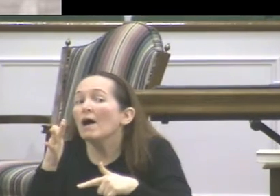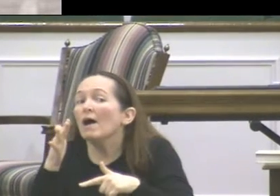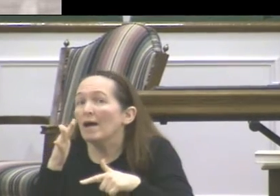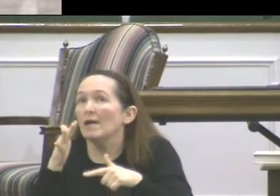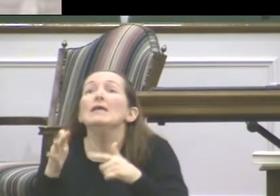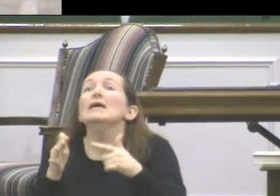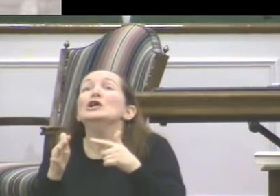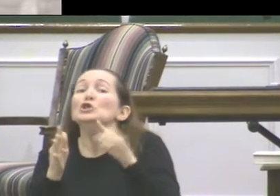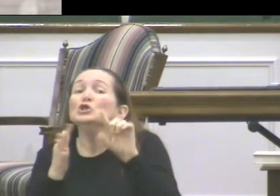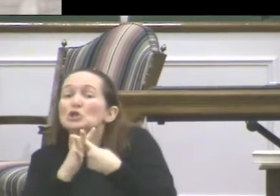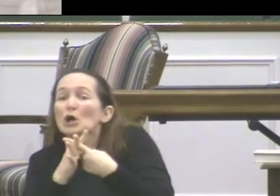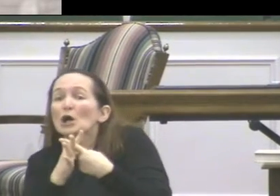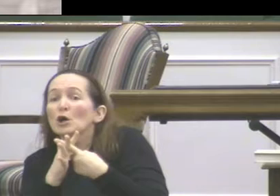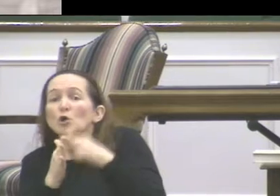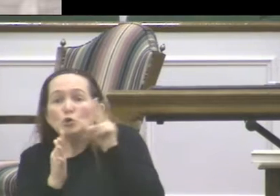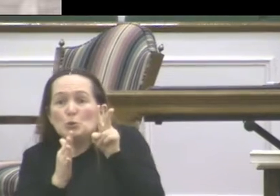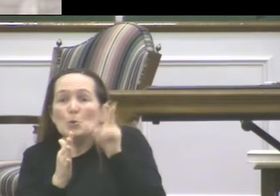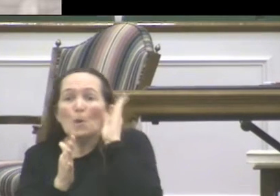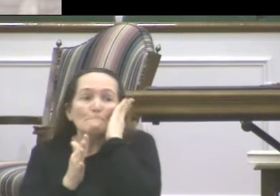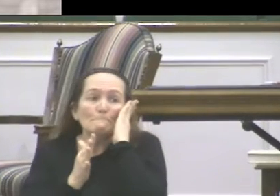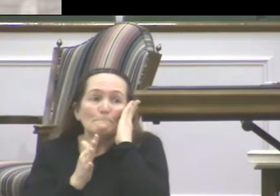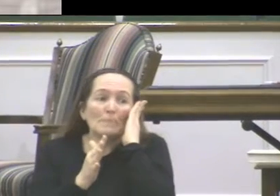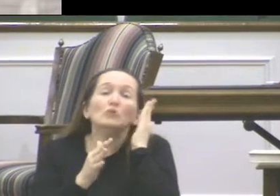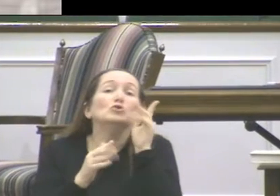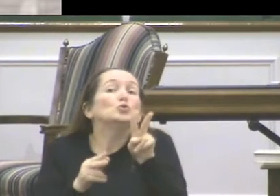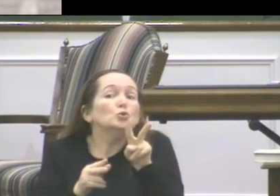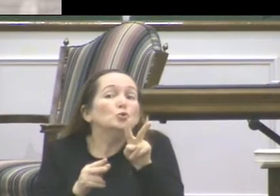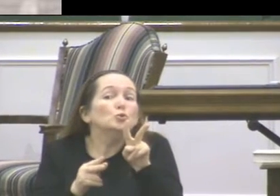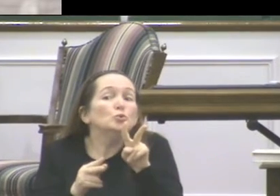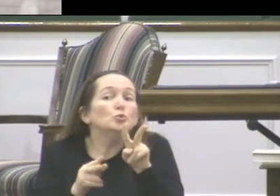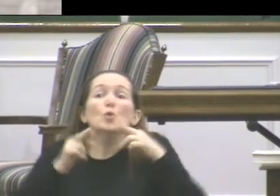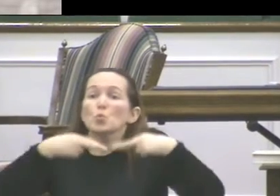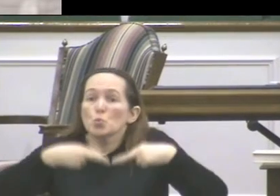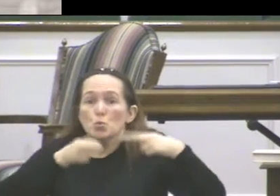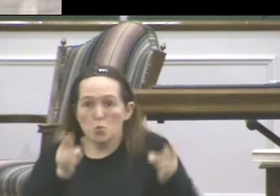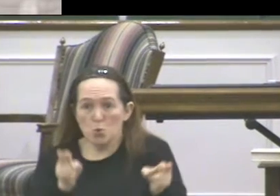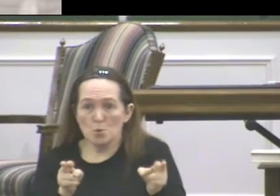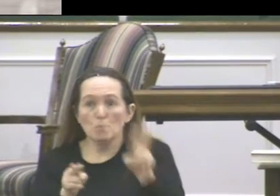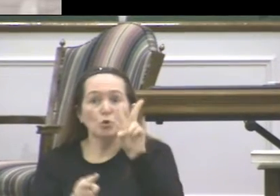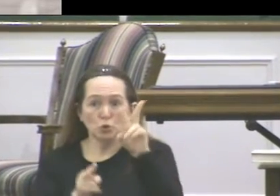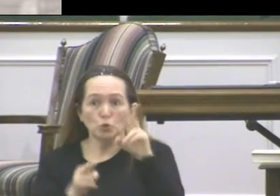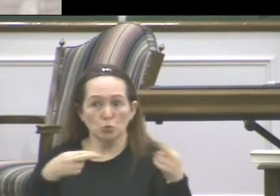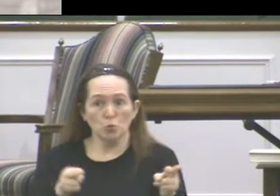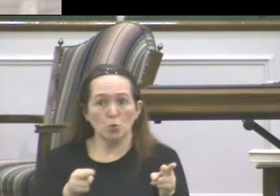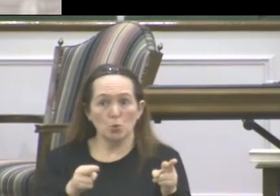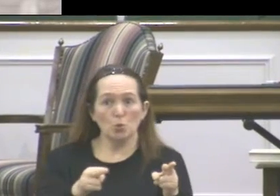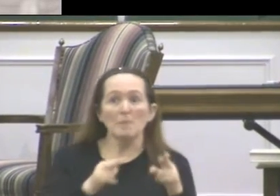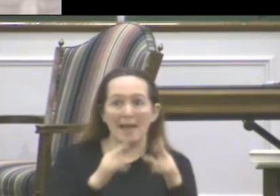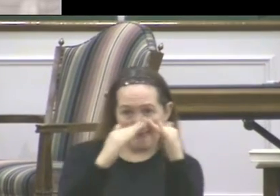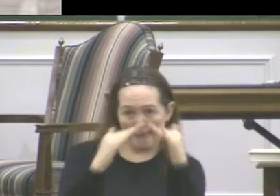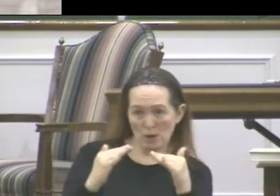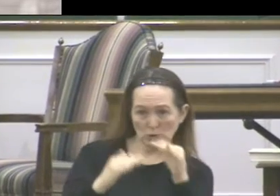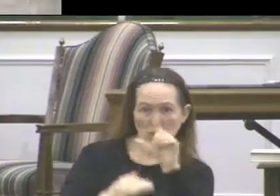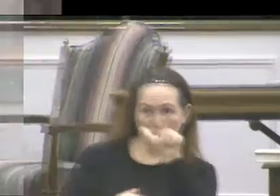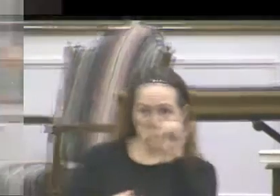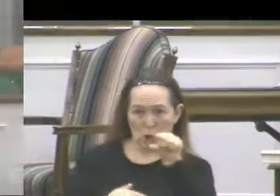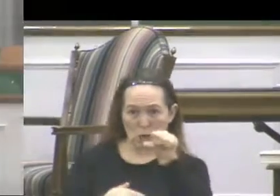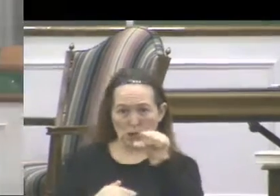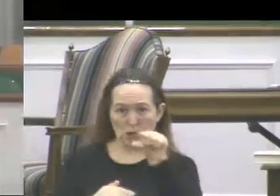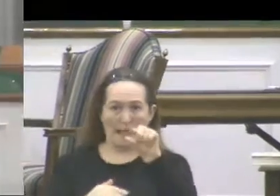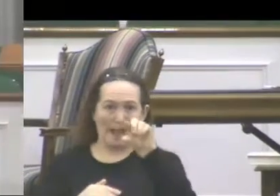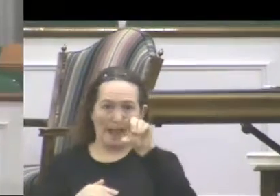a, it started out as a little two-bedroom, or a two-room, not bedroom. It started out as a two-room little log